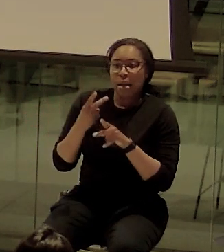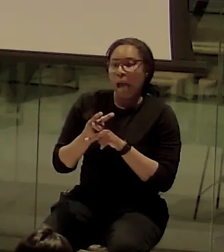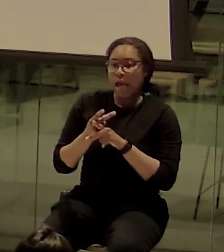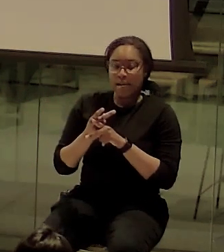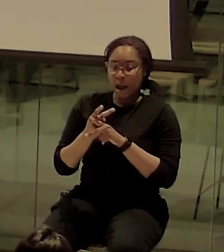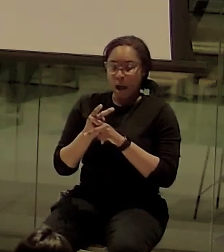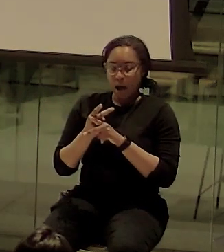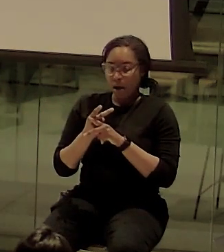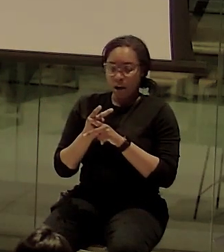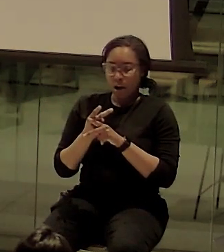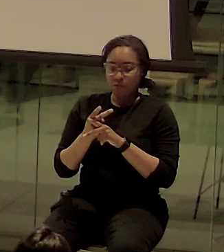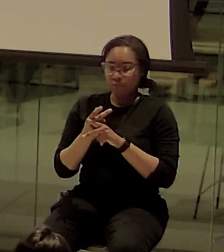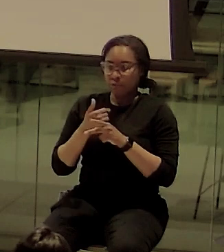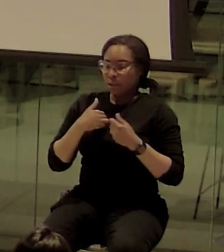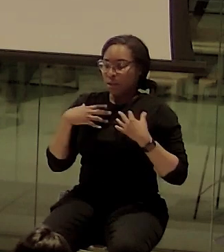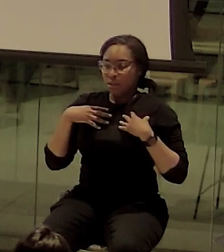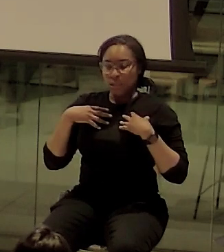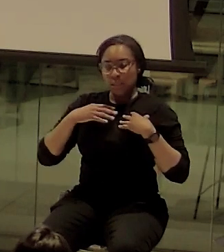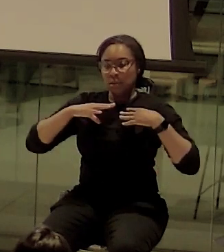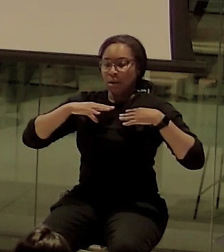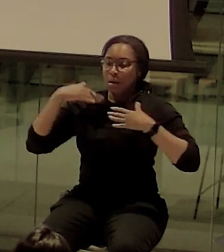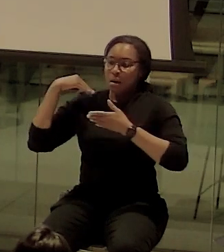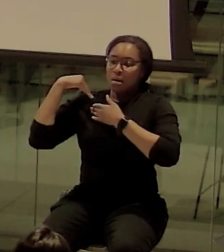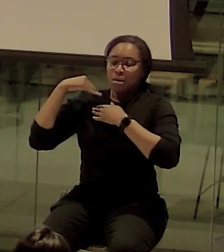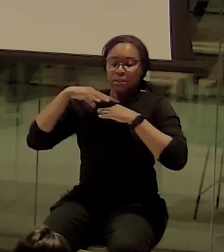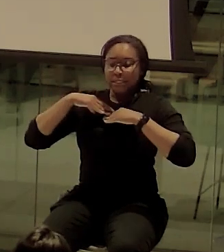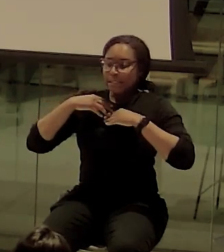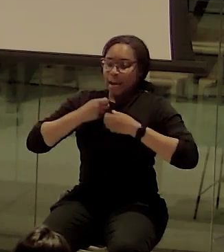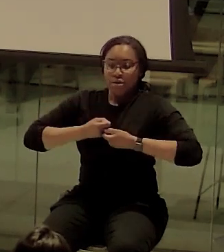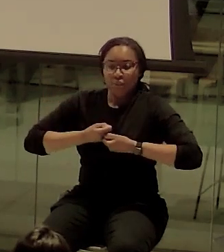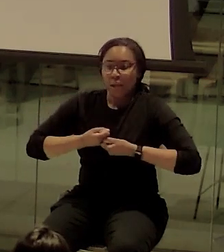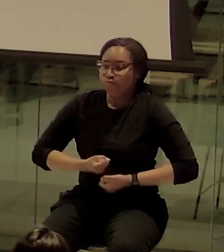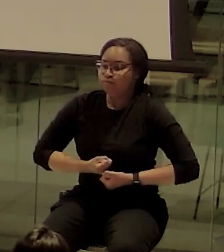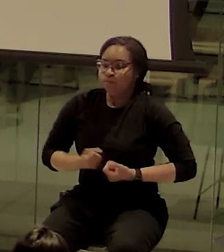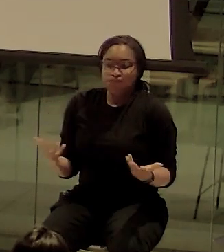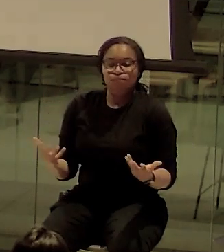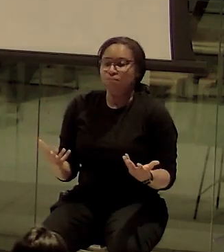I don't think that there's relief in this work.